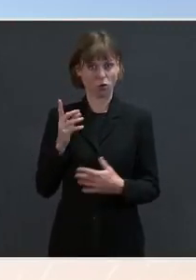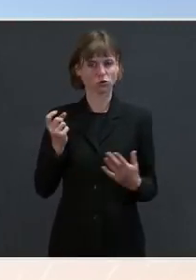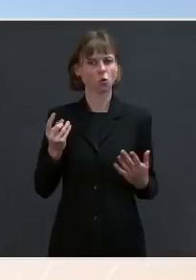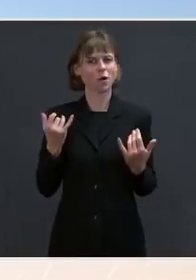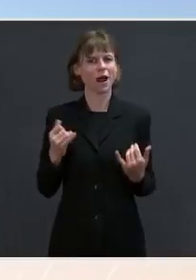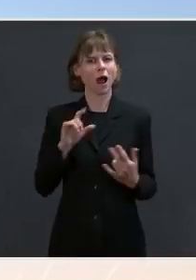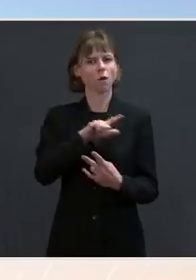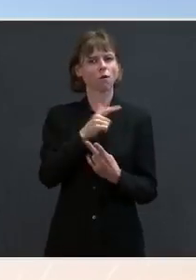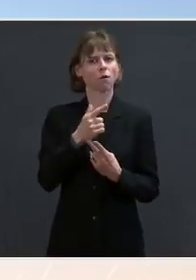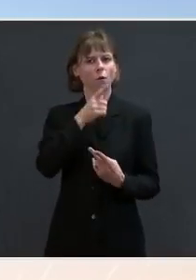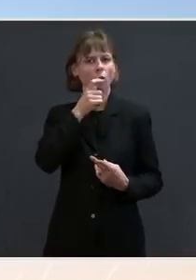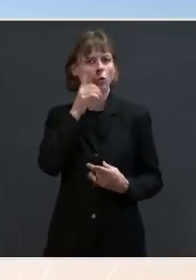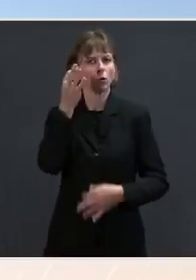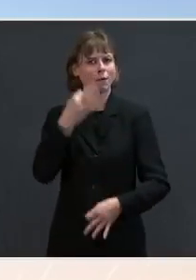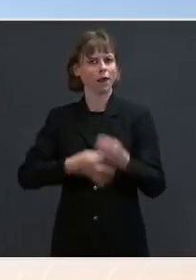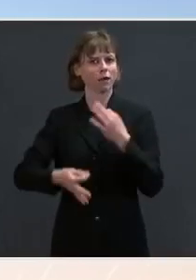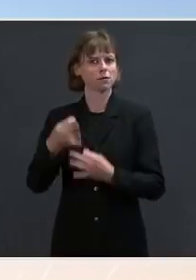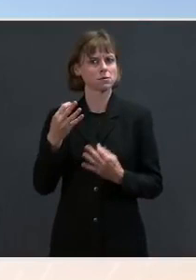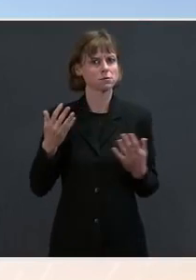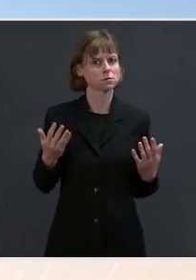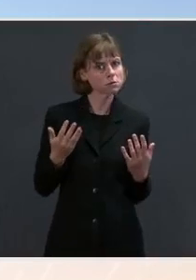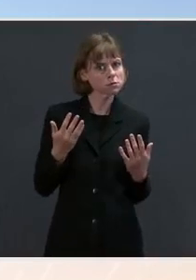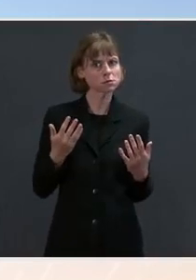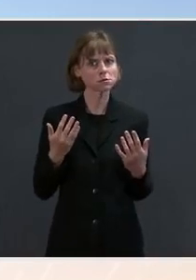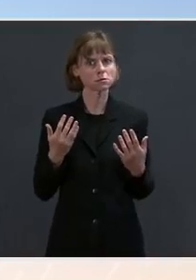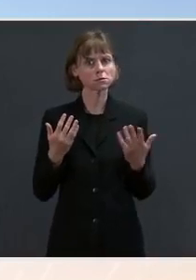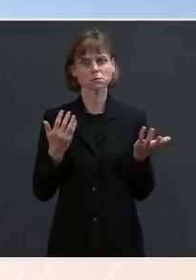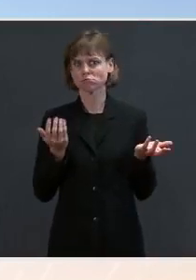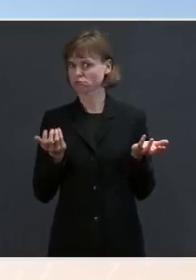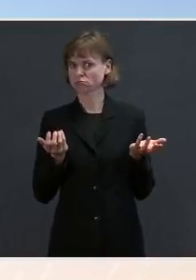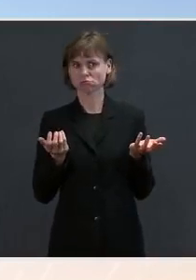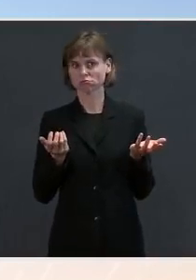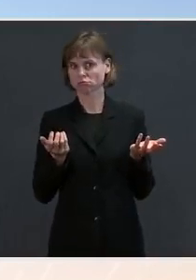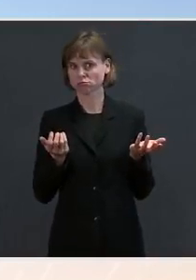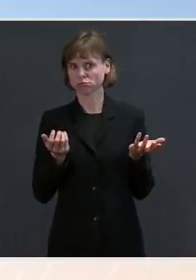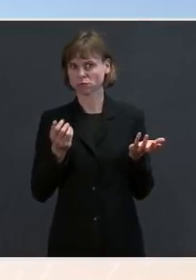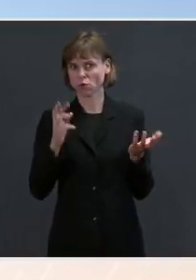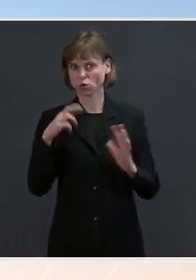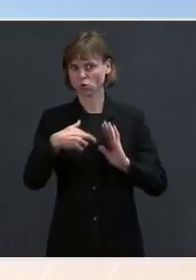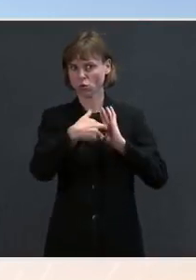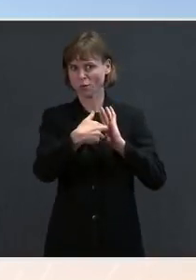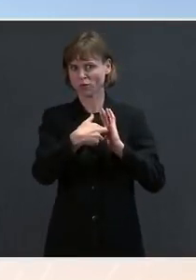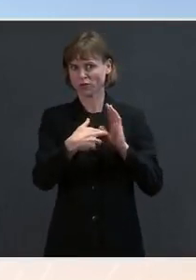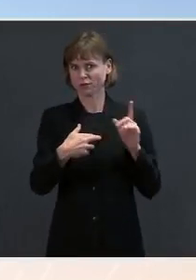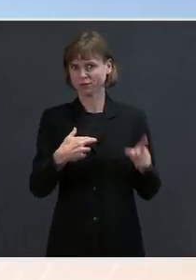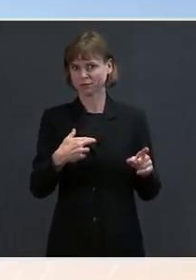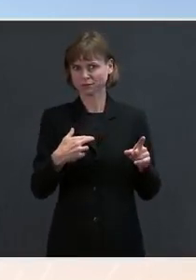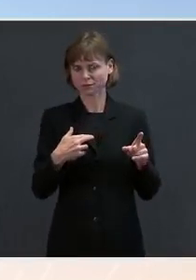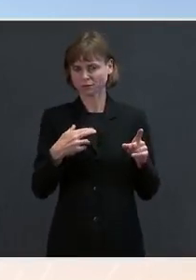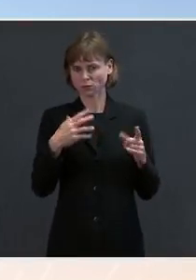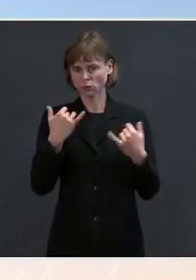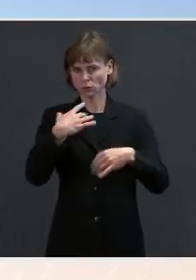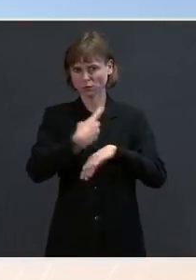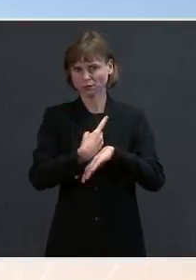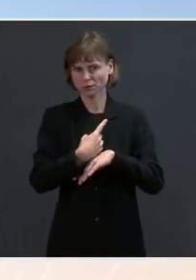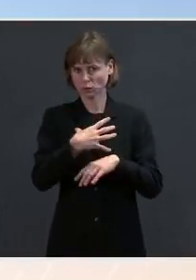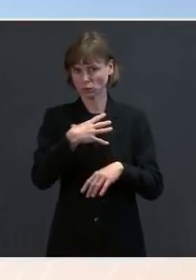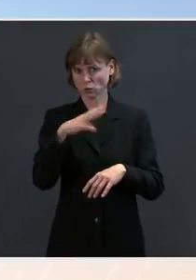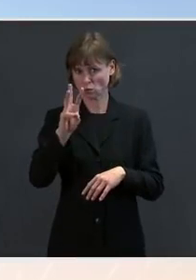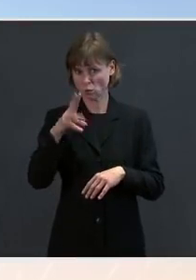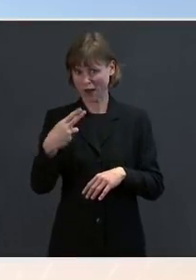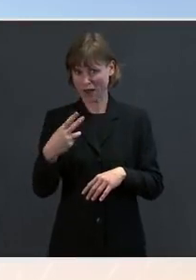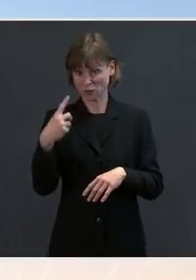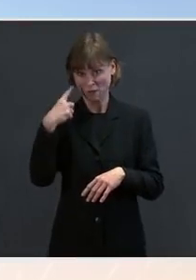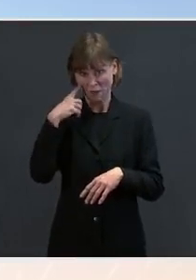for a replacement, particularly Shalonda Young, Pelosi Hoyer, and Representative Clyburn came out in support of her today. Is the White House looking at her as a